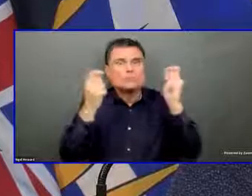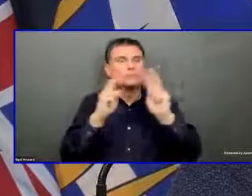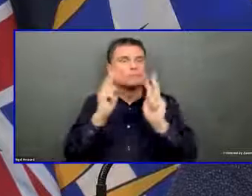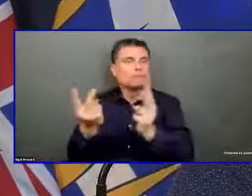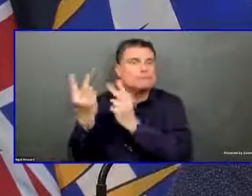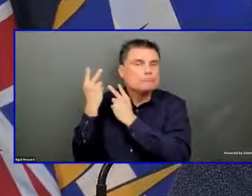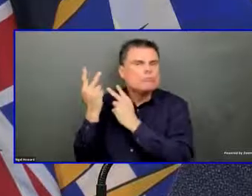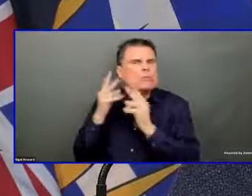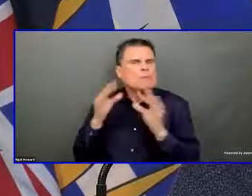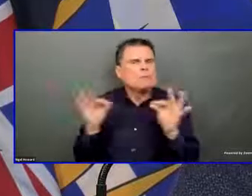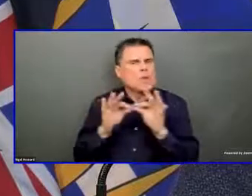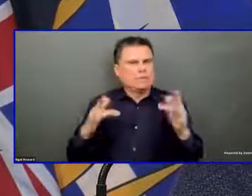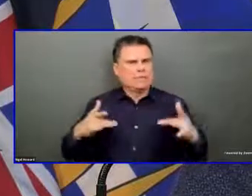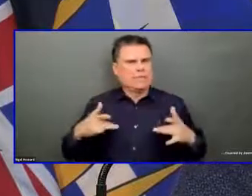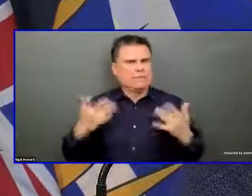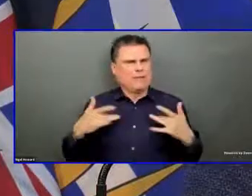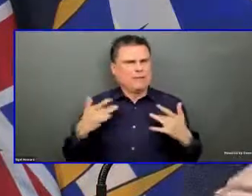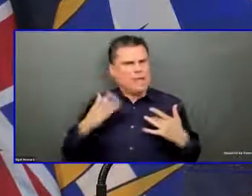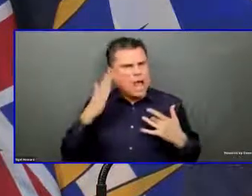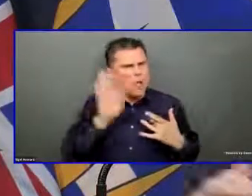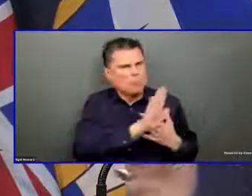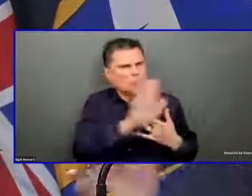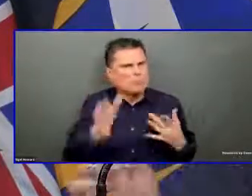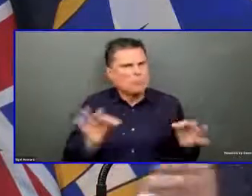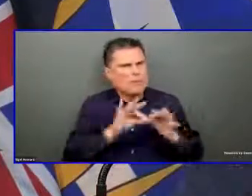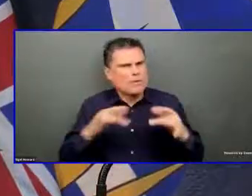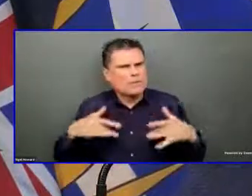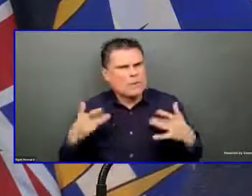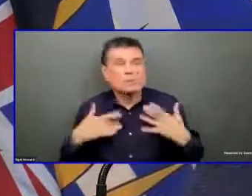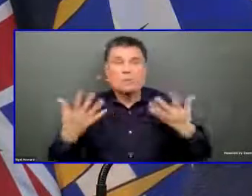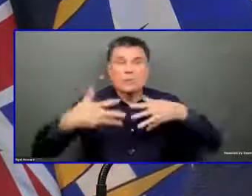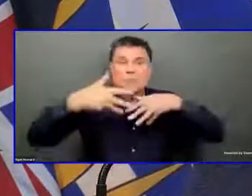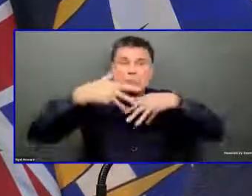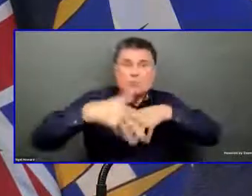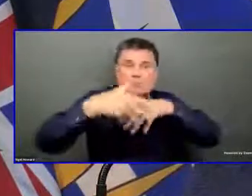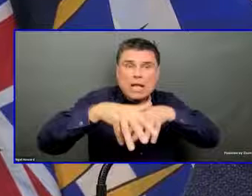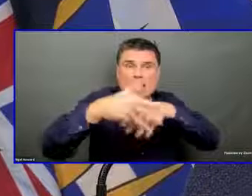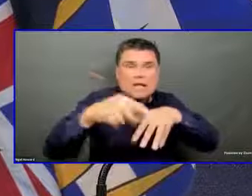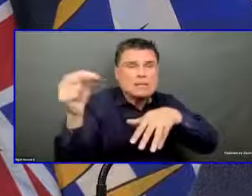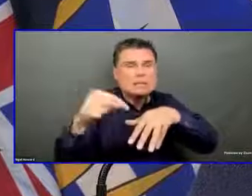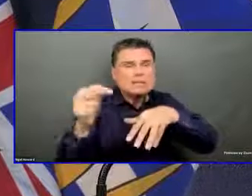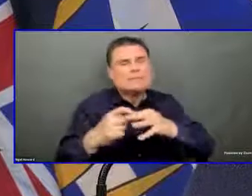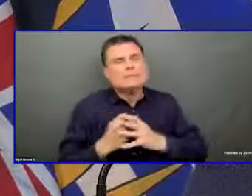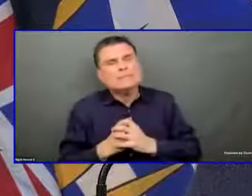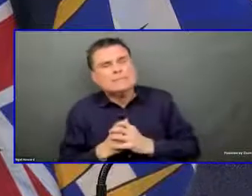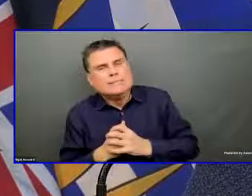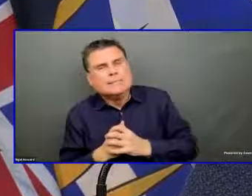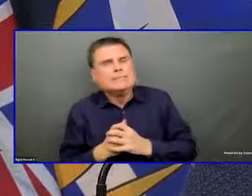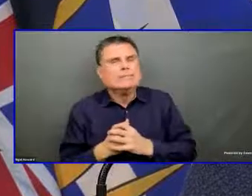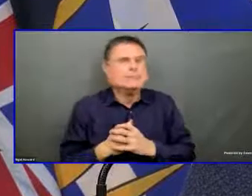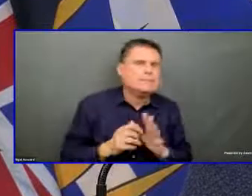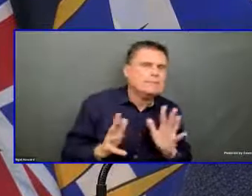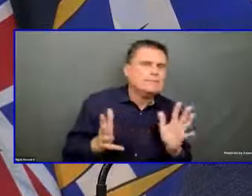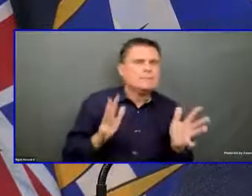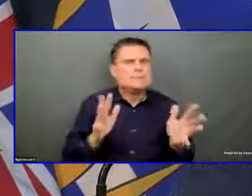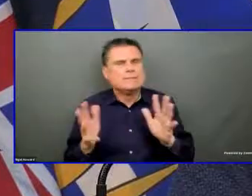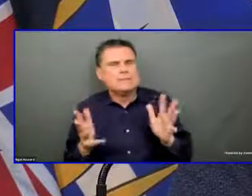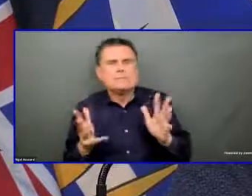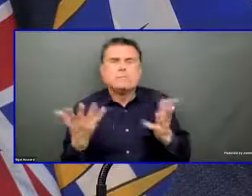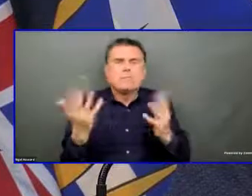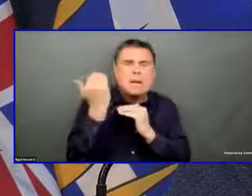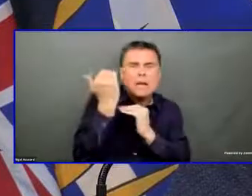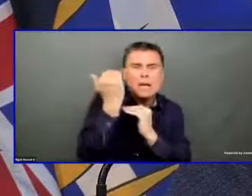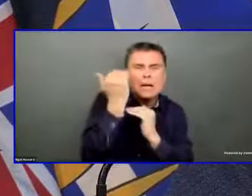probably not, or maybe in a very limited way outside, but I know community leaders are looking at that. But how can